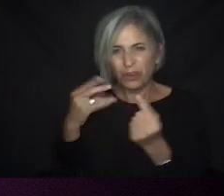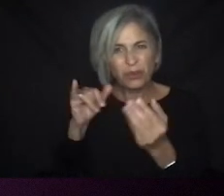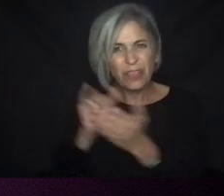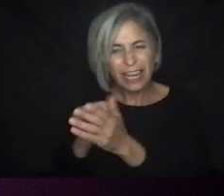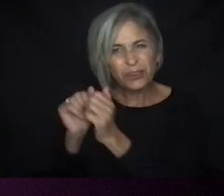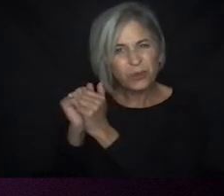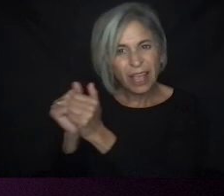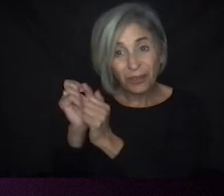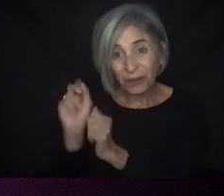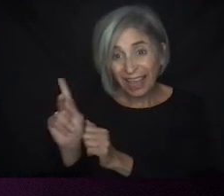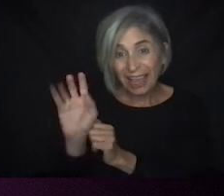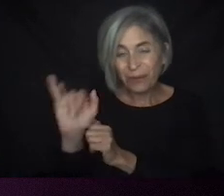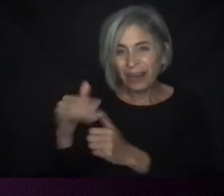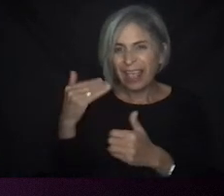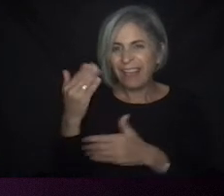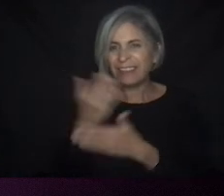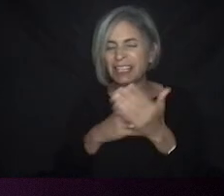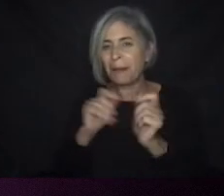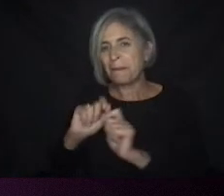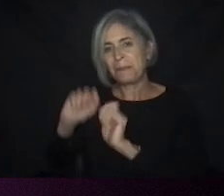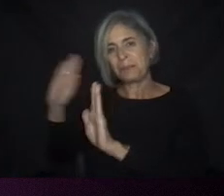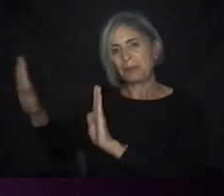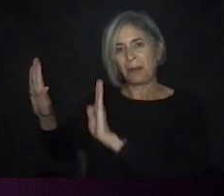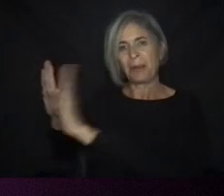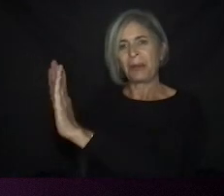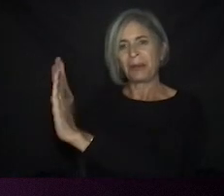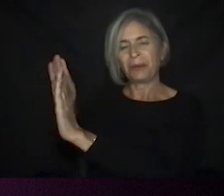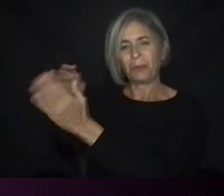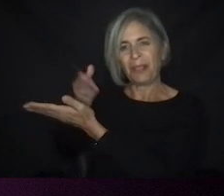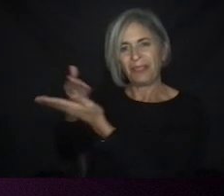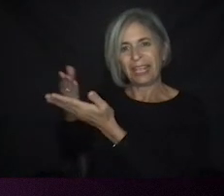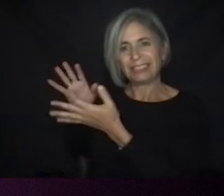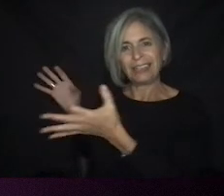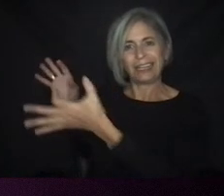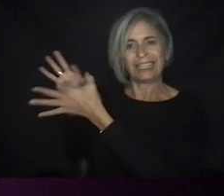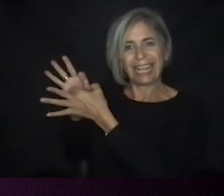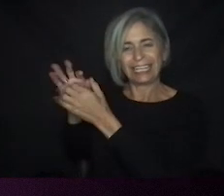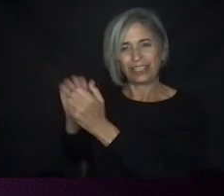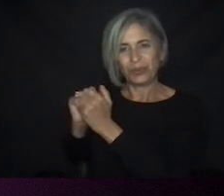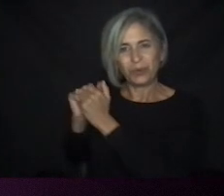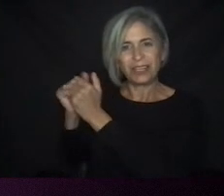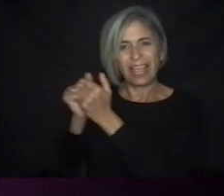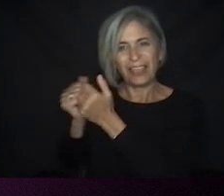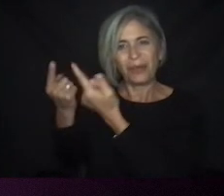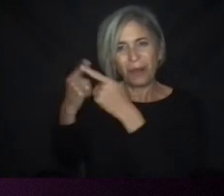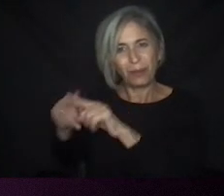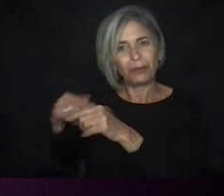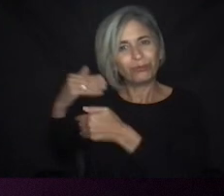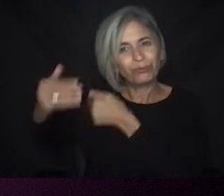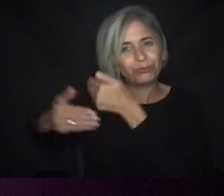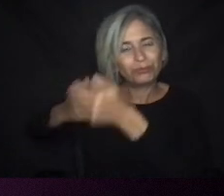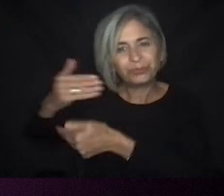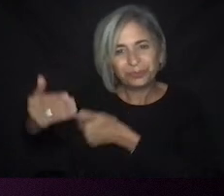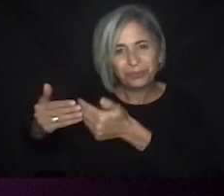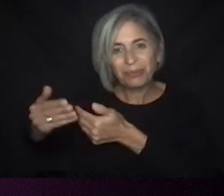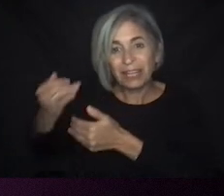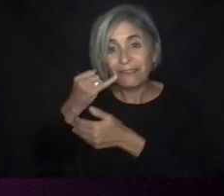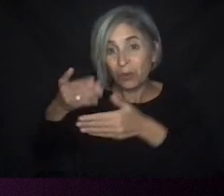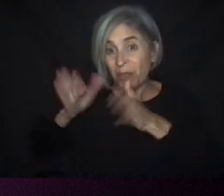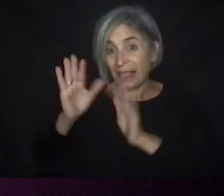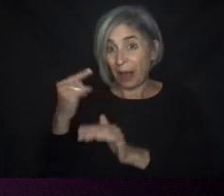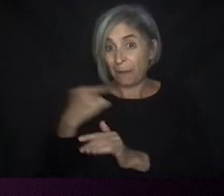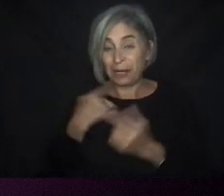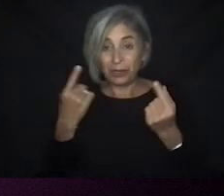We're going to do that. We're going to have a couple little post-it notes with things, and we're going to tie it together as we go. So just if you let me do